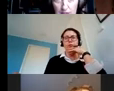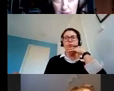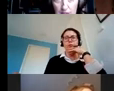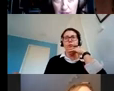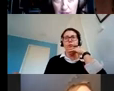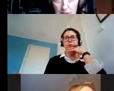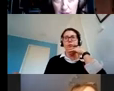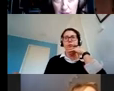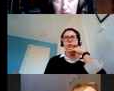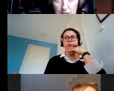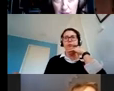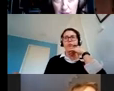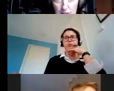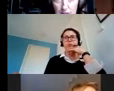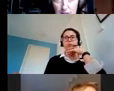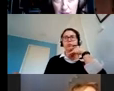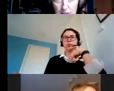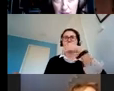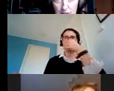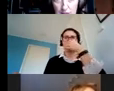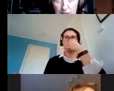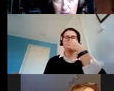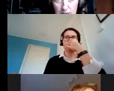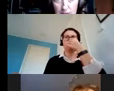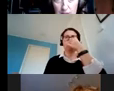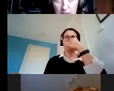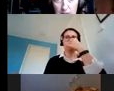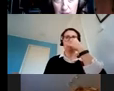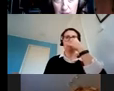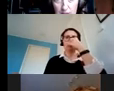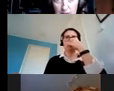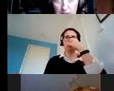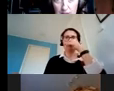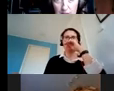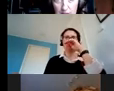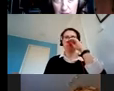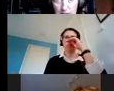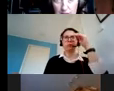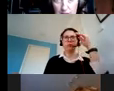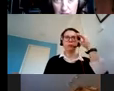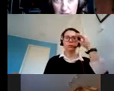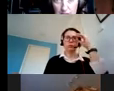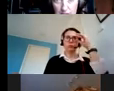that member states of the European Convention of Human Rights are have a duty